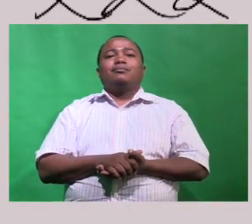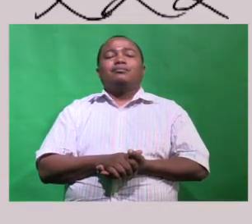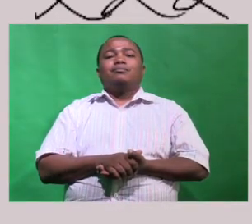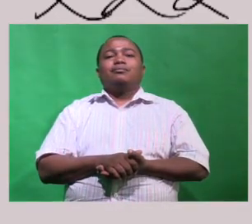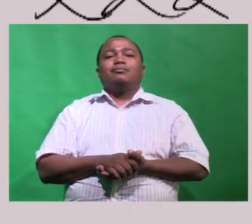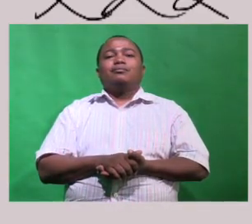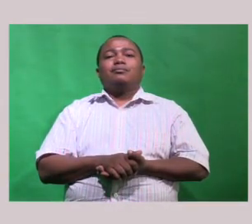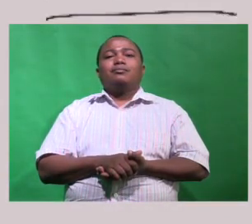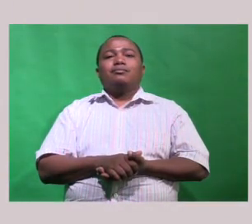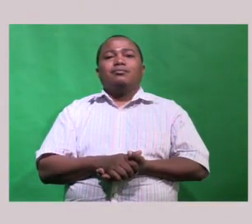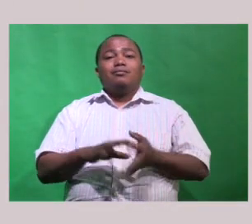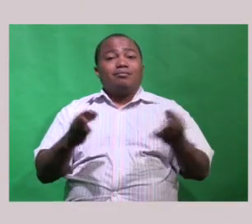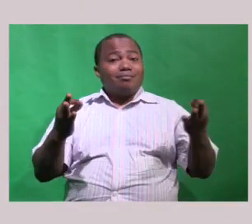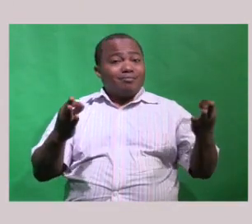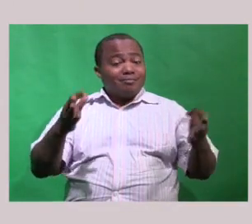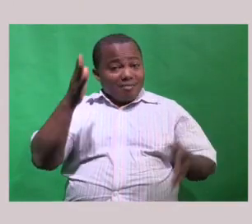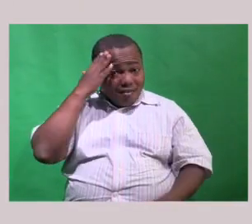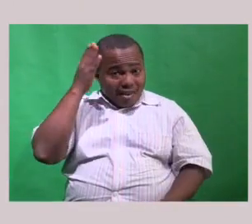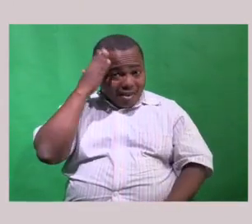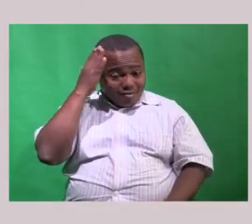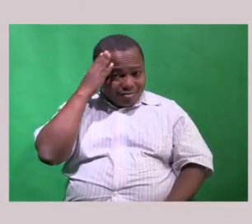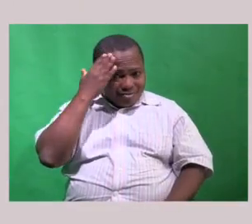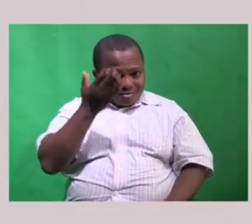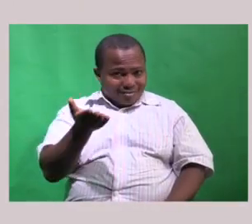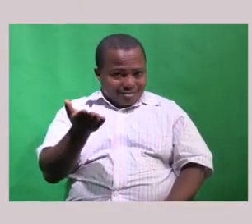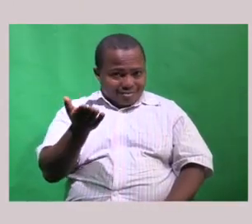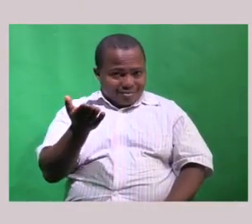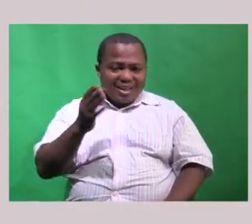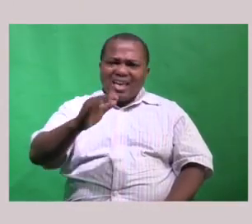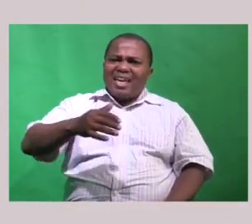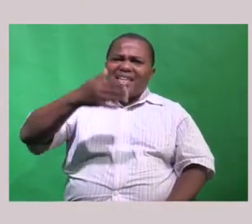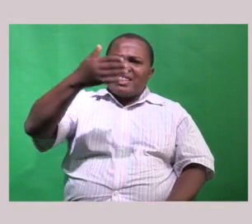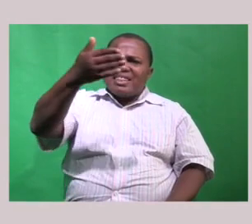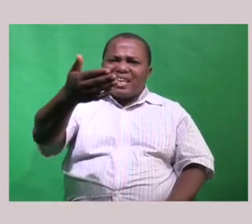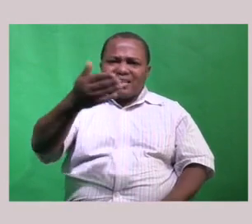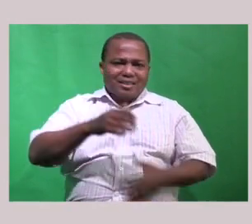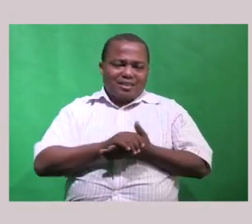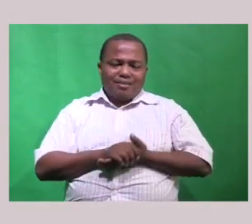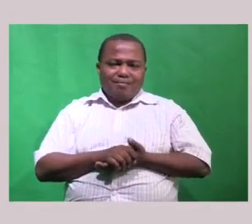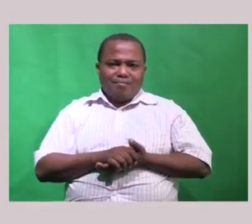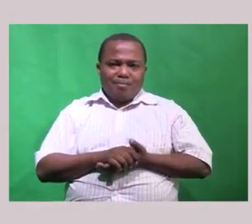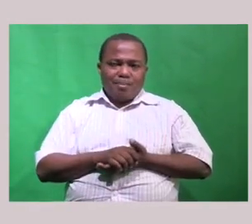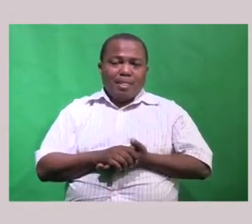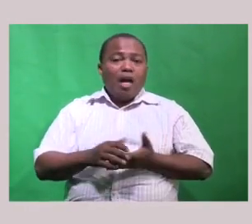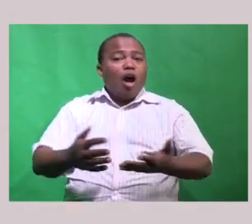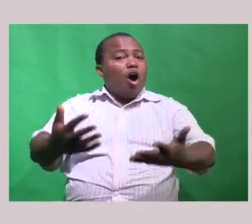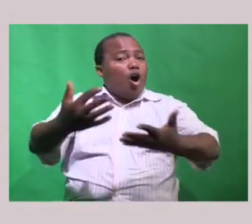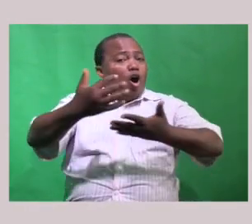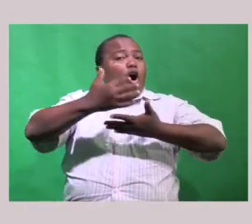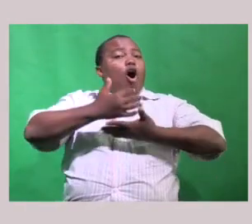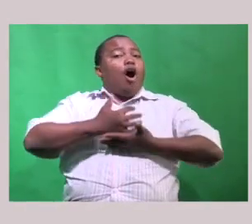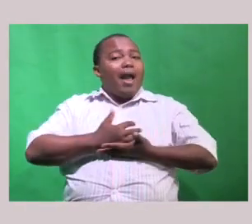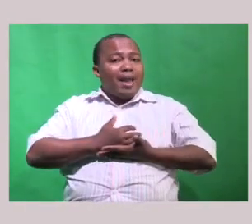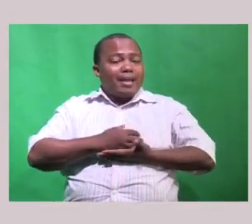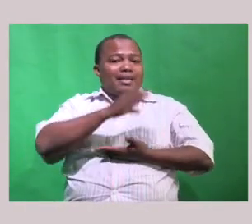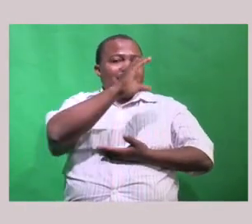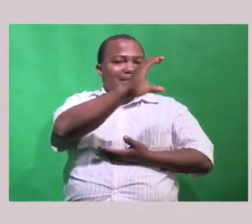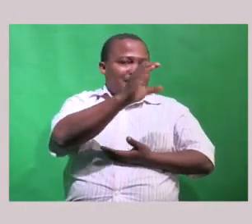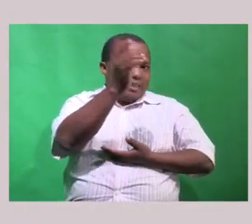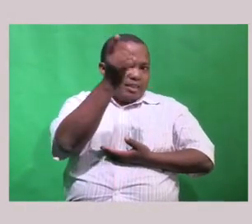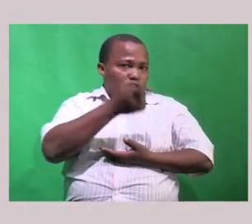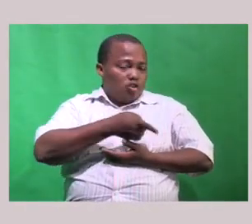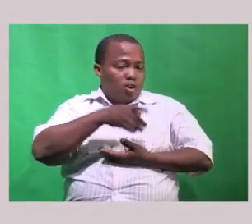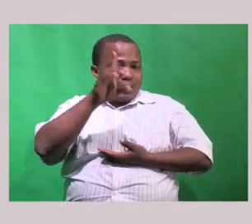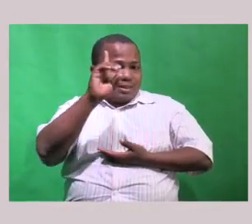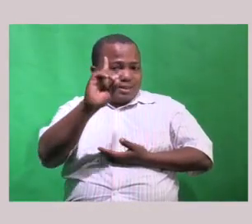Have you understood it? Then the owing CD